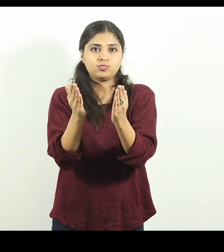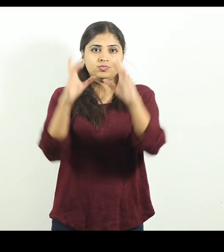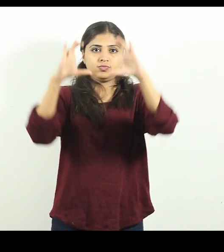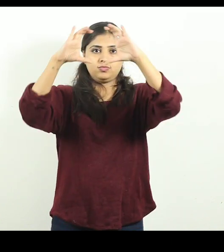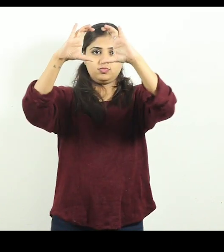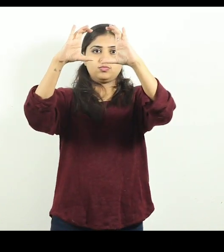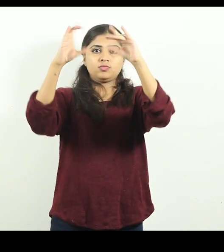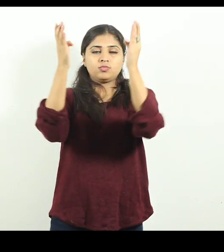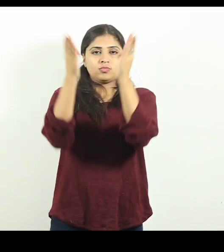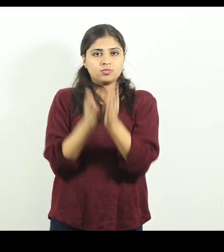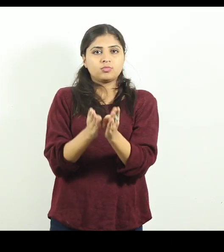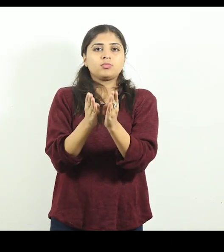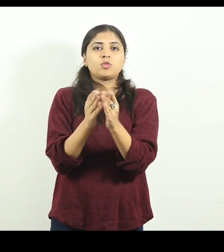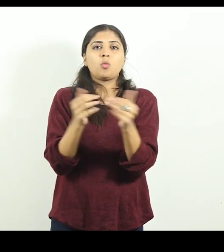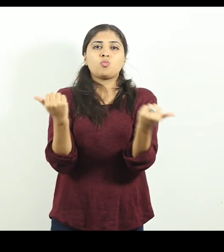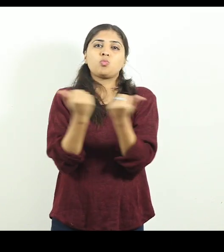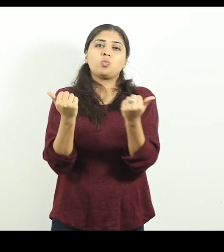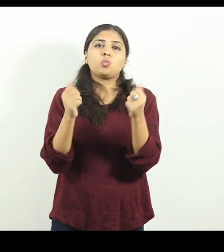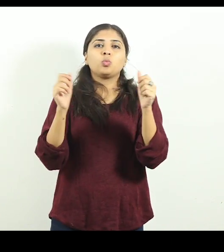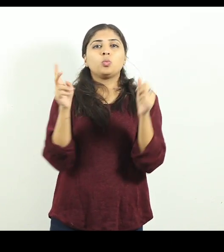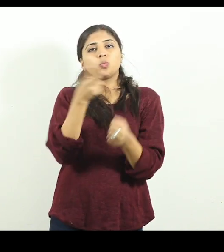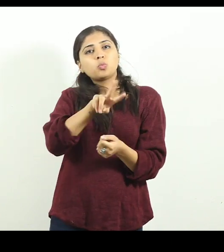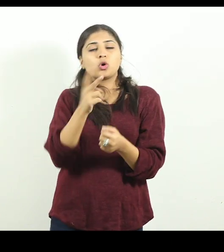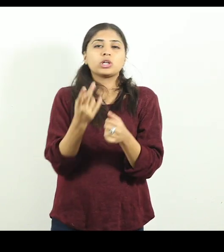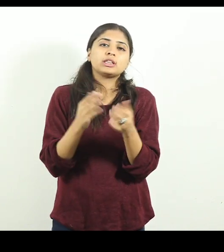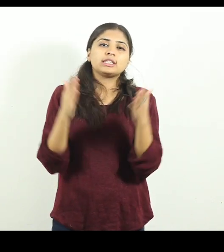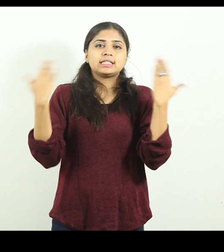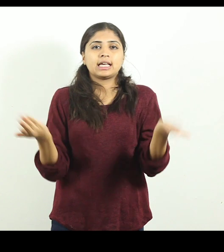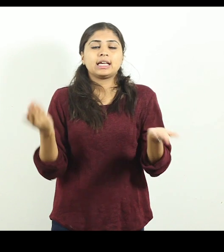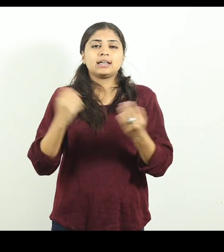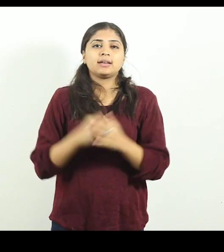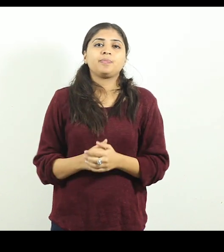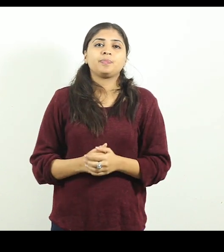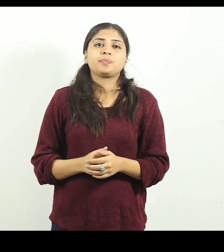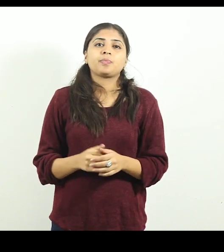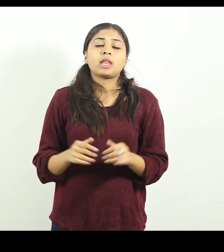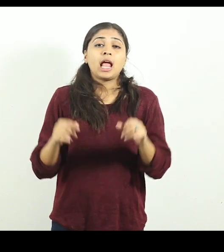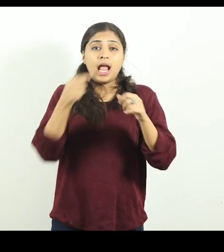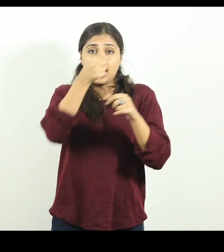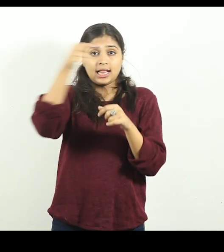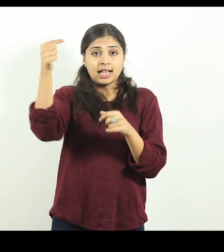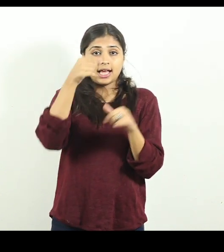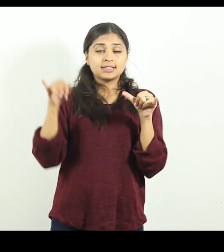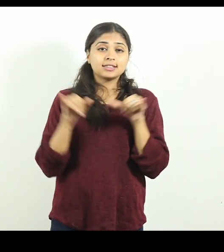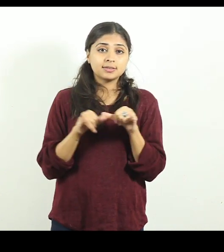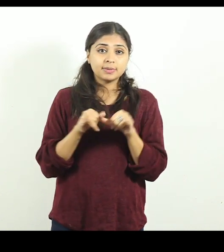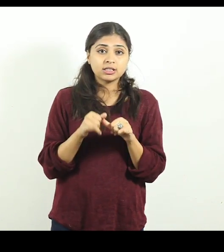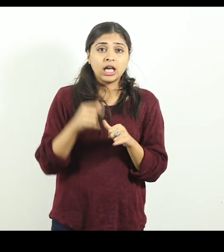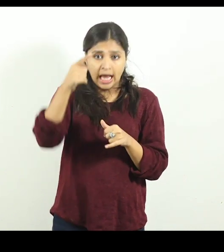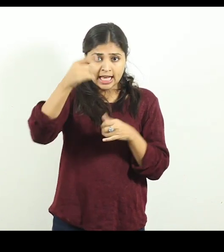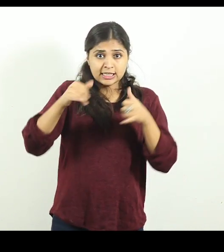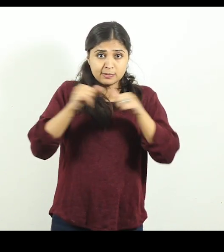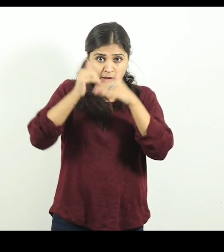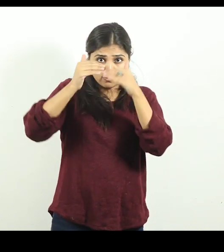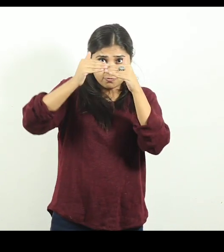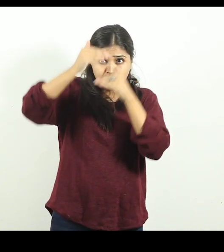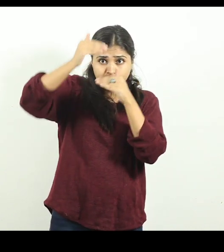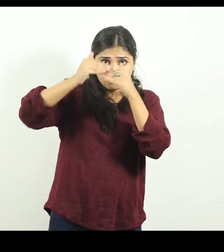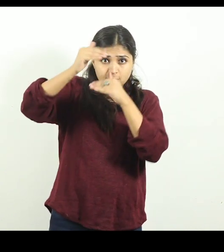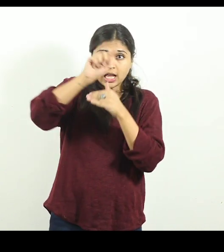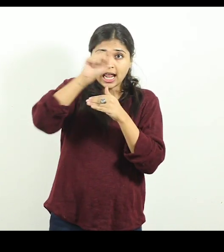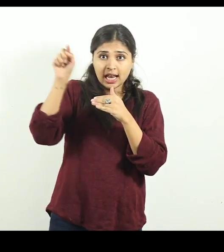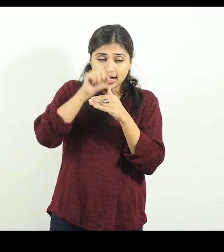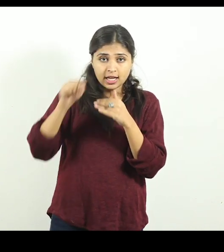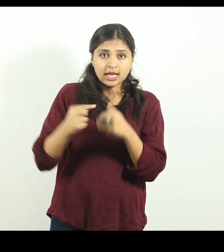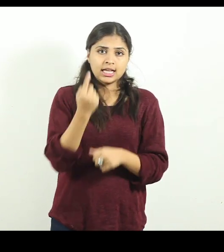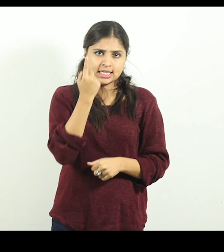the sides. Line spacing. The amount of space between lines in a document. Single